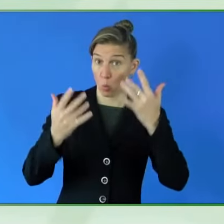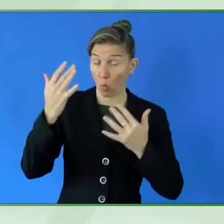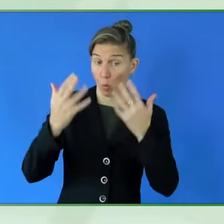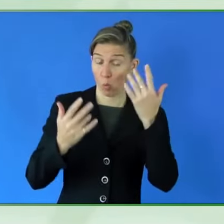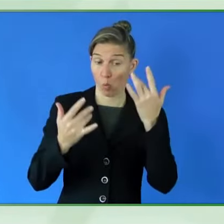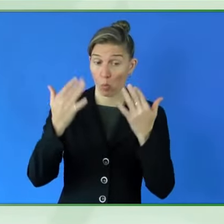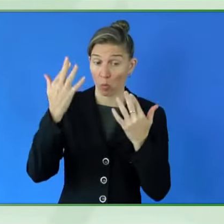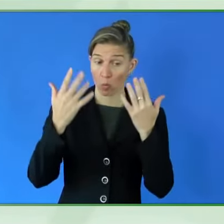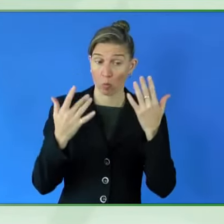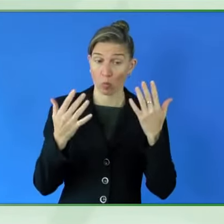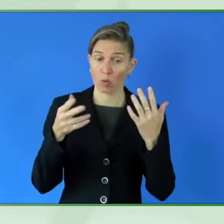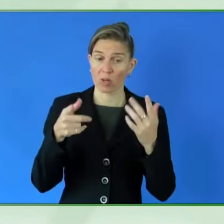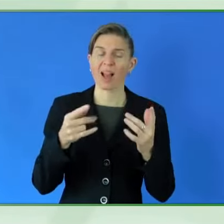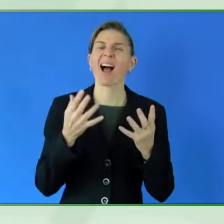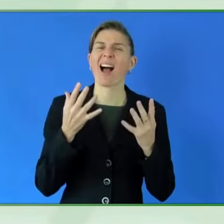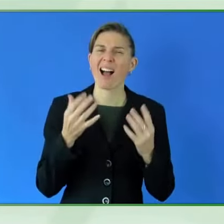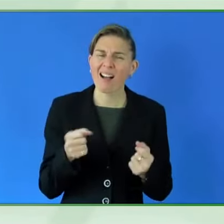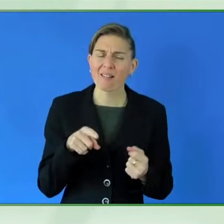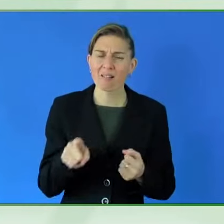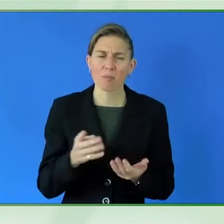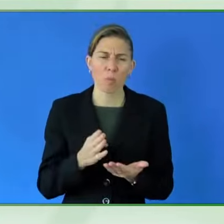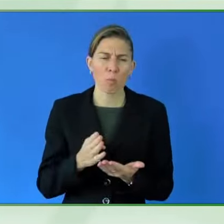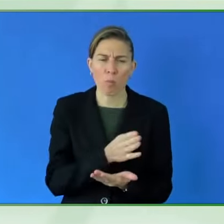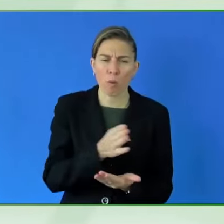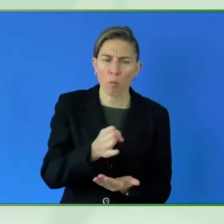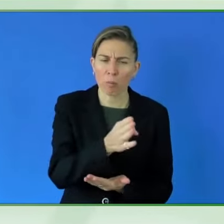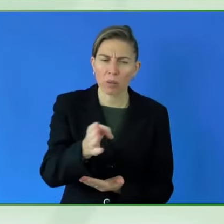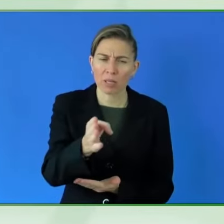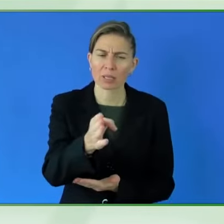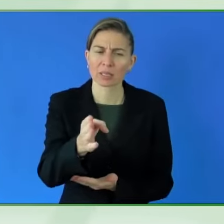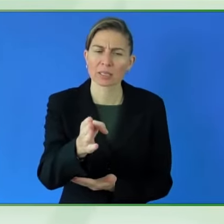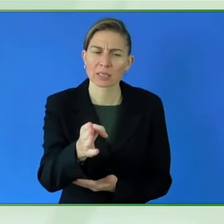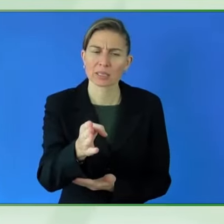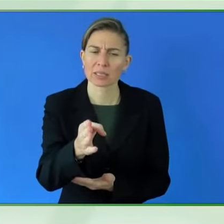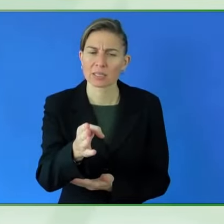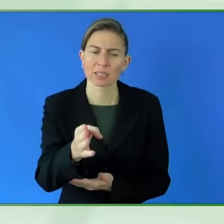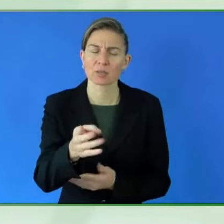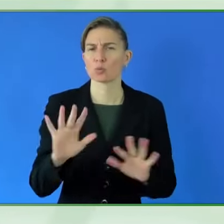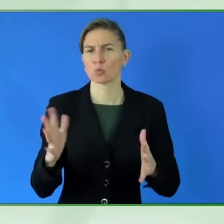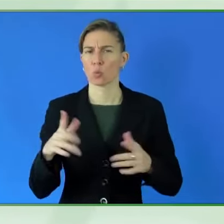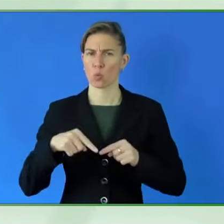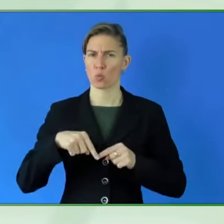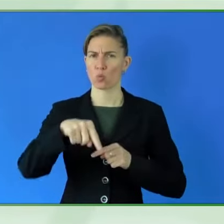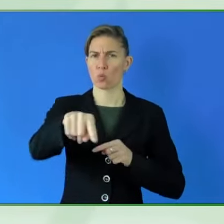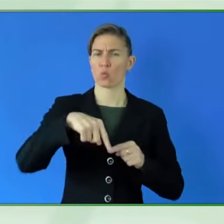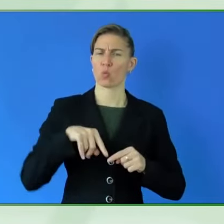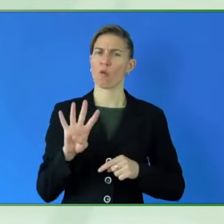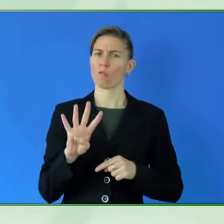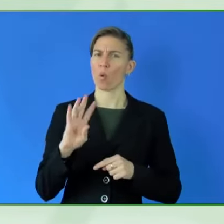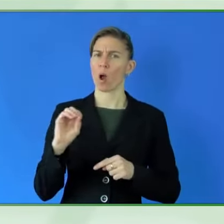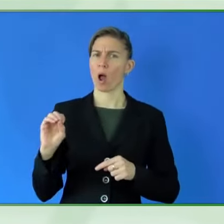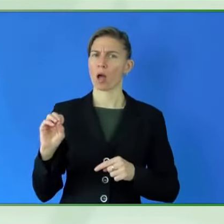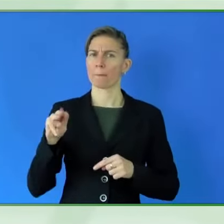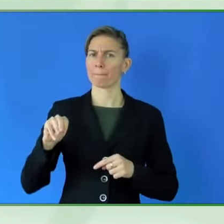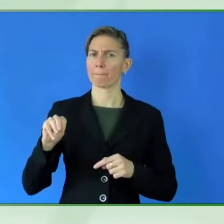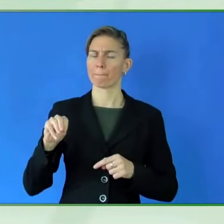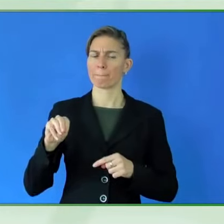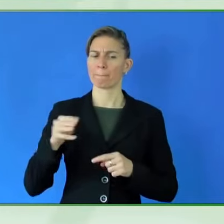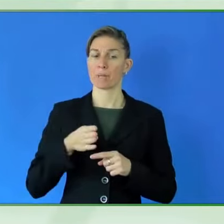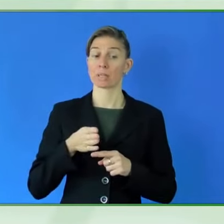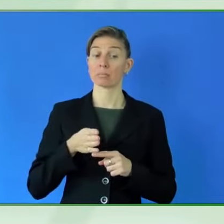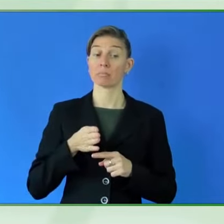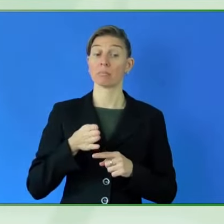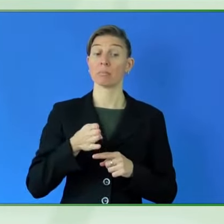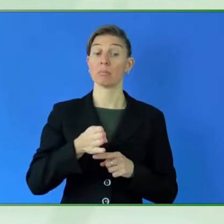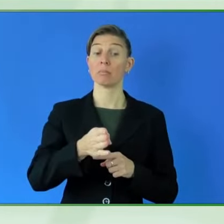mobility profiles and say, okay, within 400 meters, what is the reach of a person,